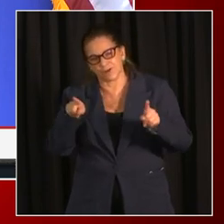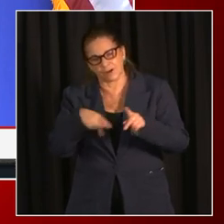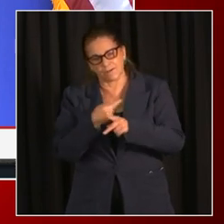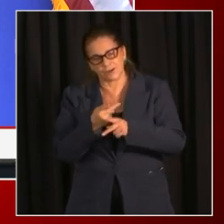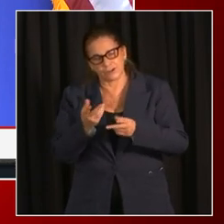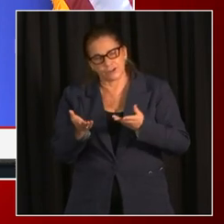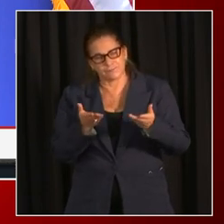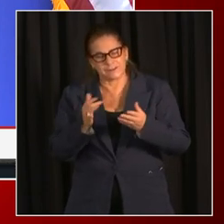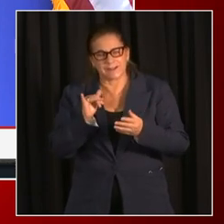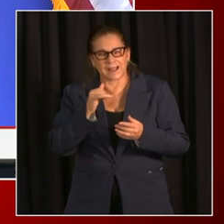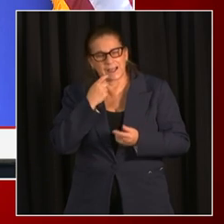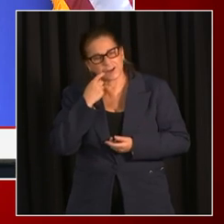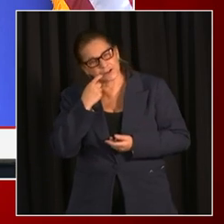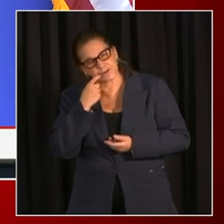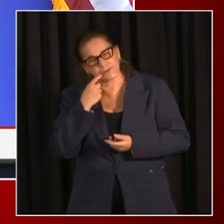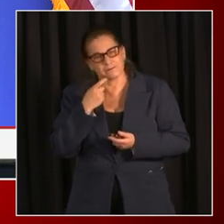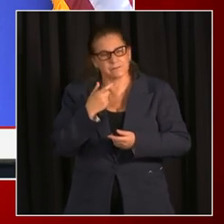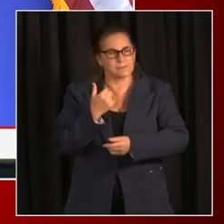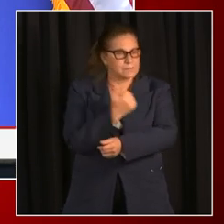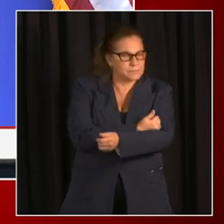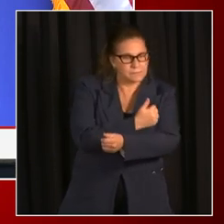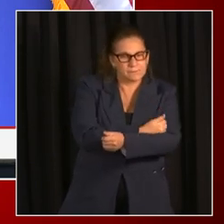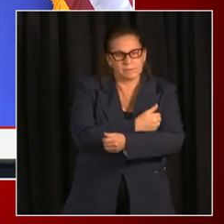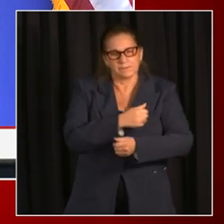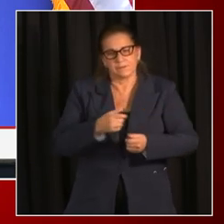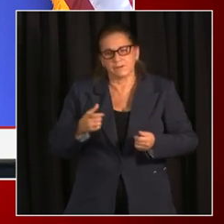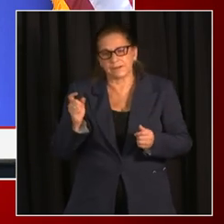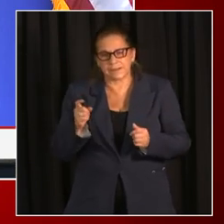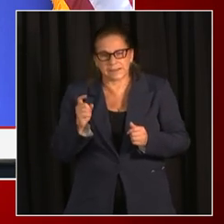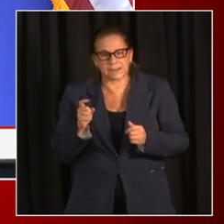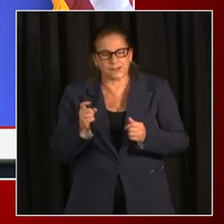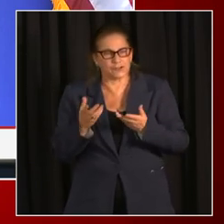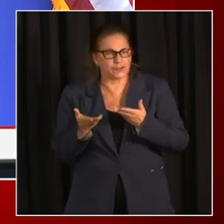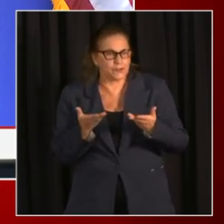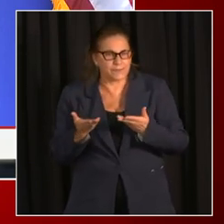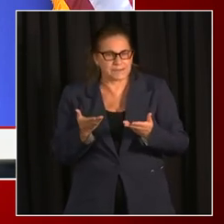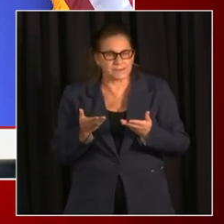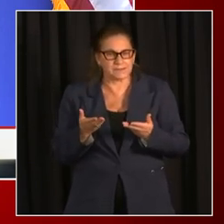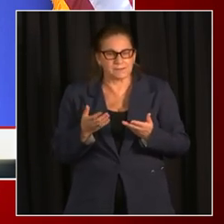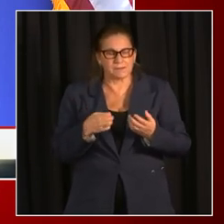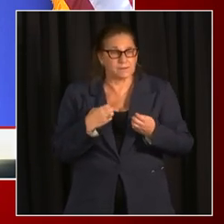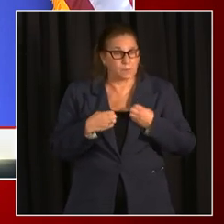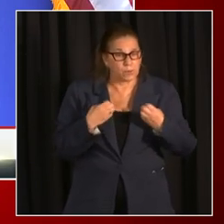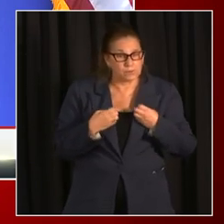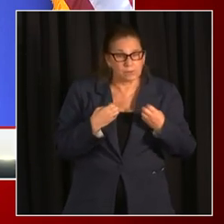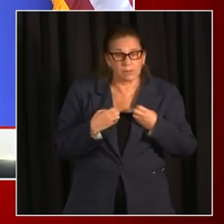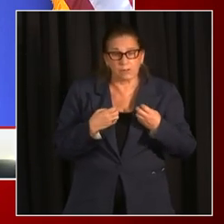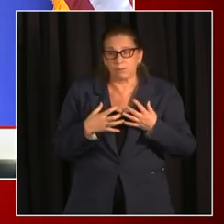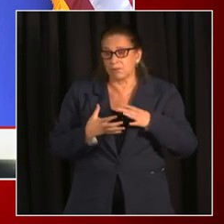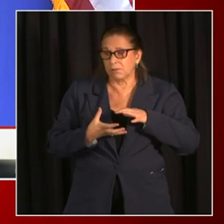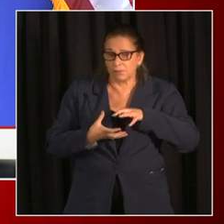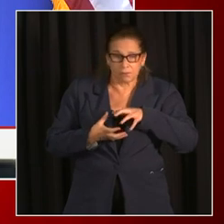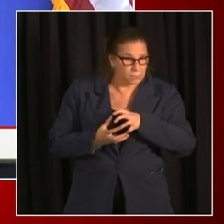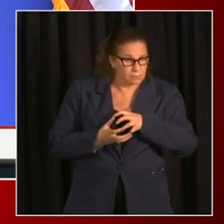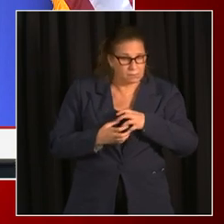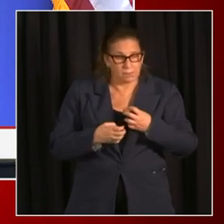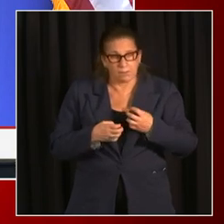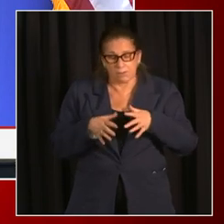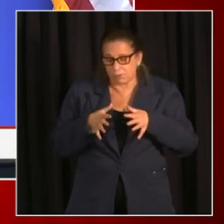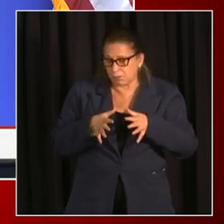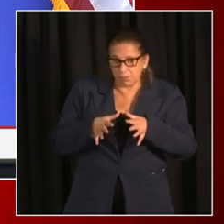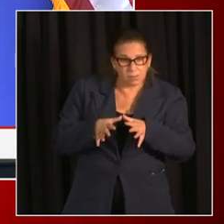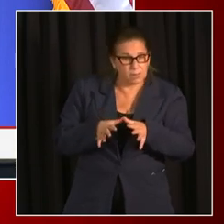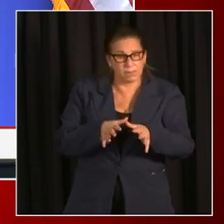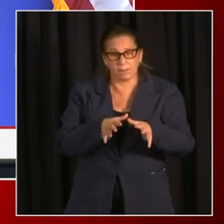more support, but this is for anyone who is experiencing any emotional distress, any anxiety, any change in